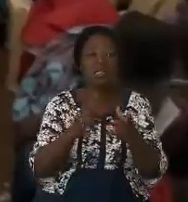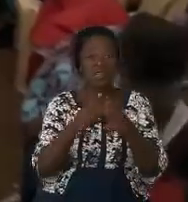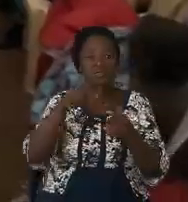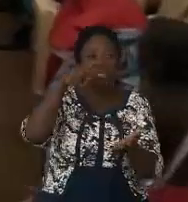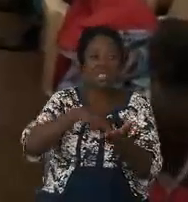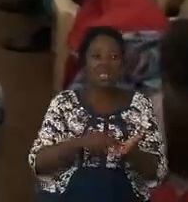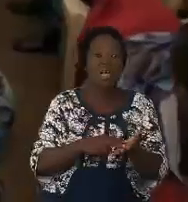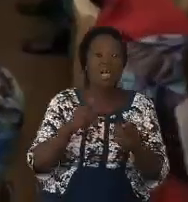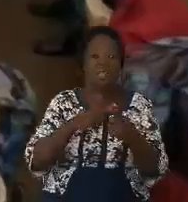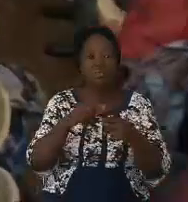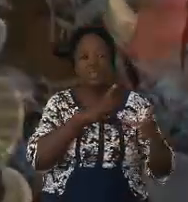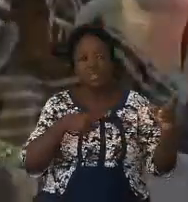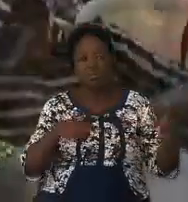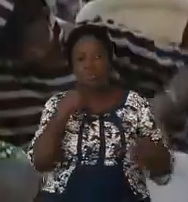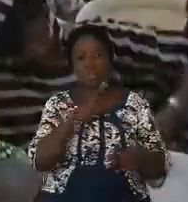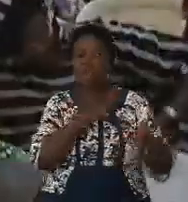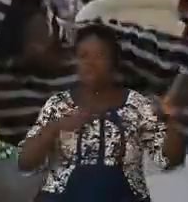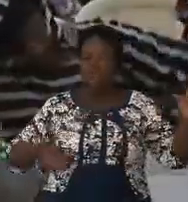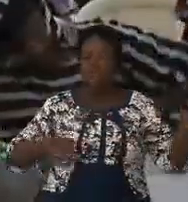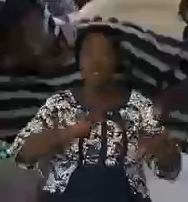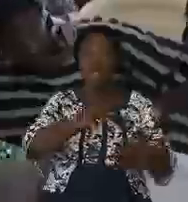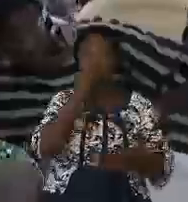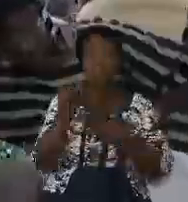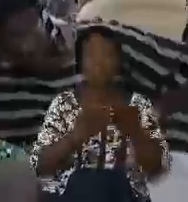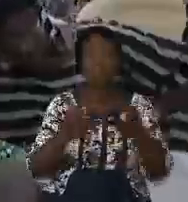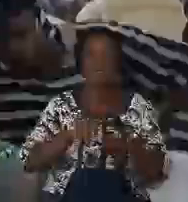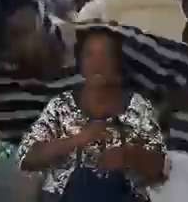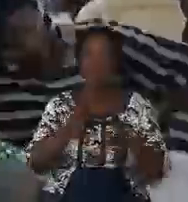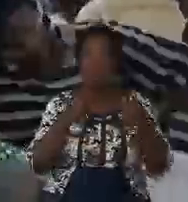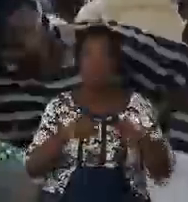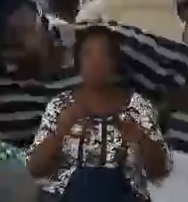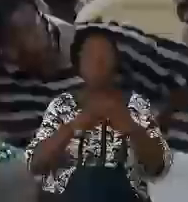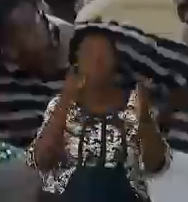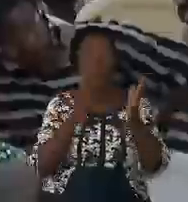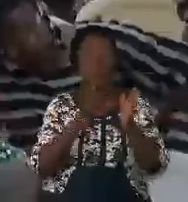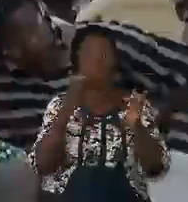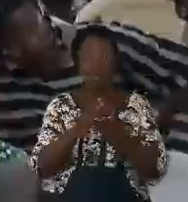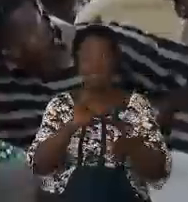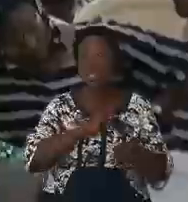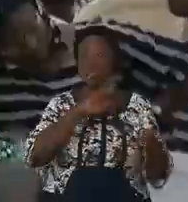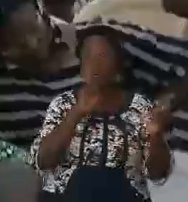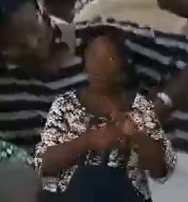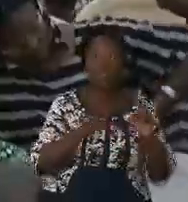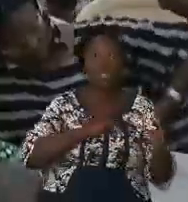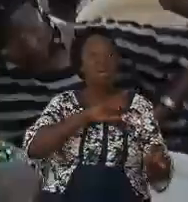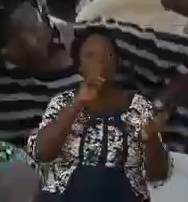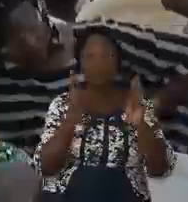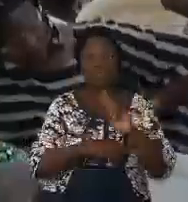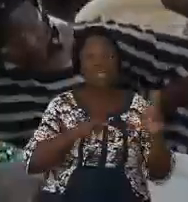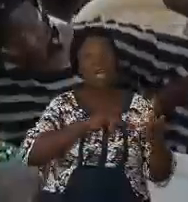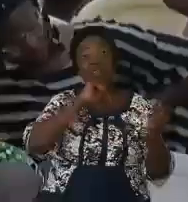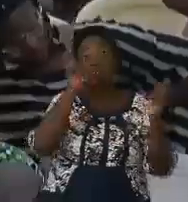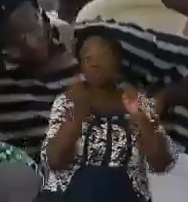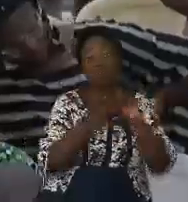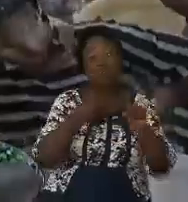tailored for you. You raise up your hand and then you stand up. You say, Lord, I am here. I come to